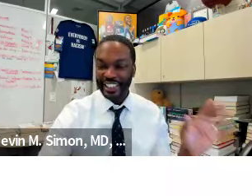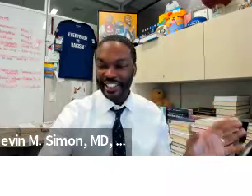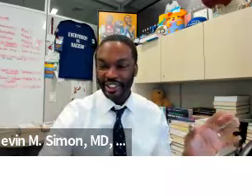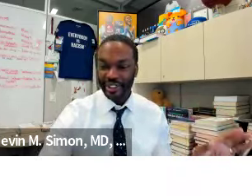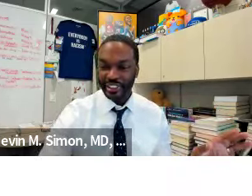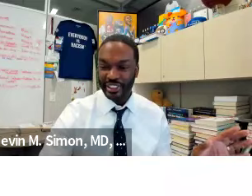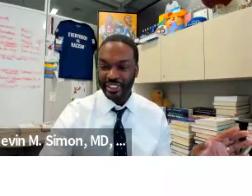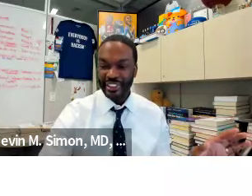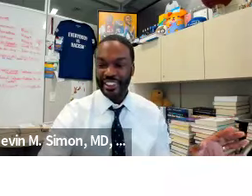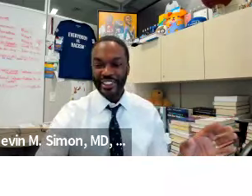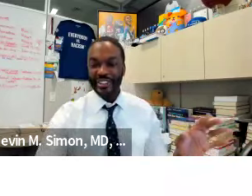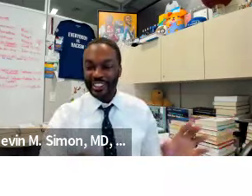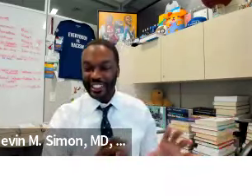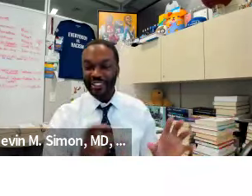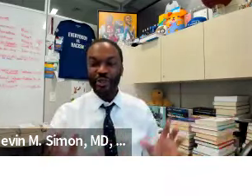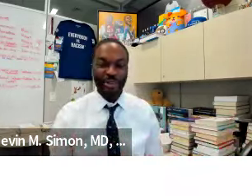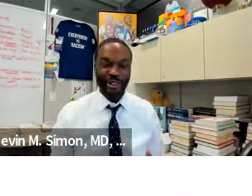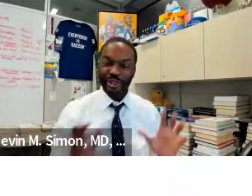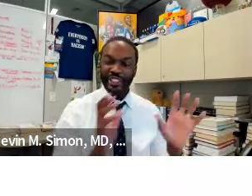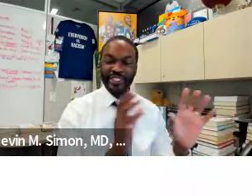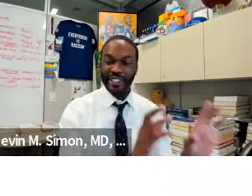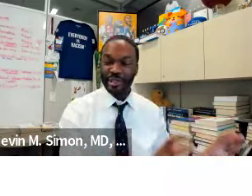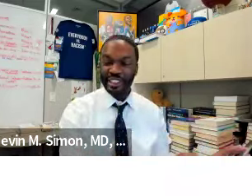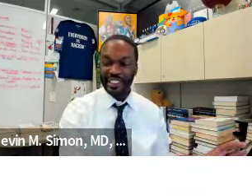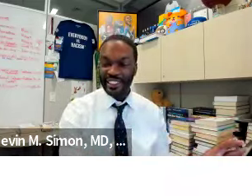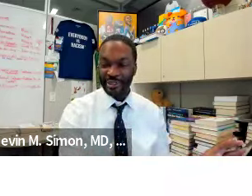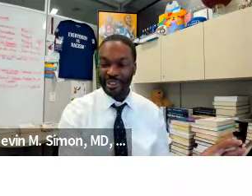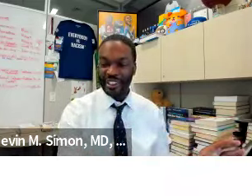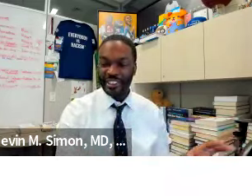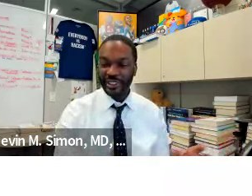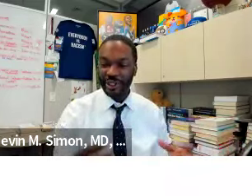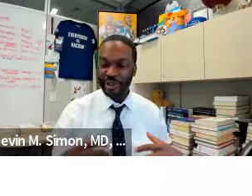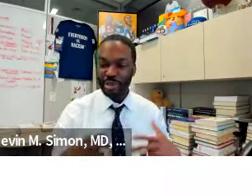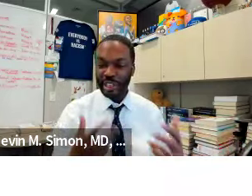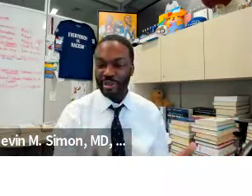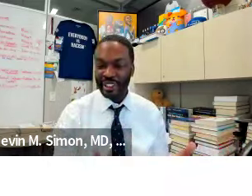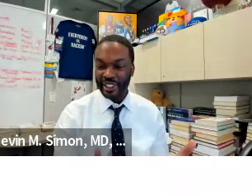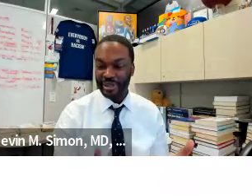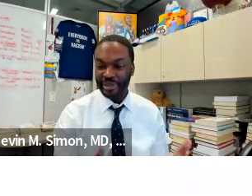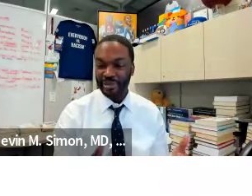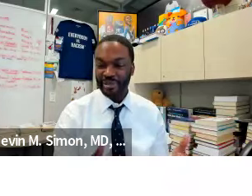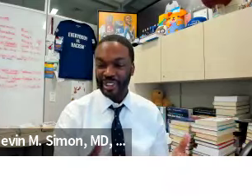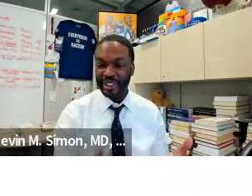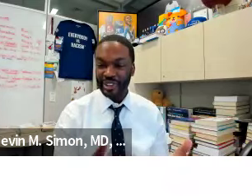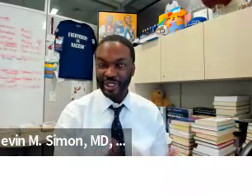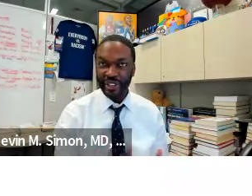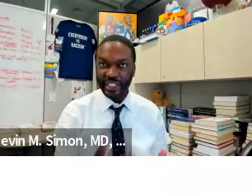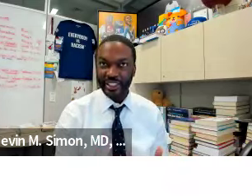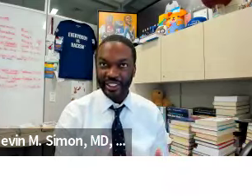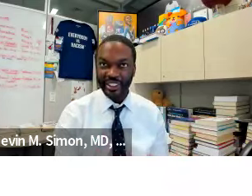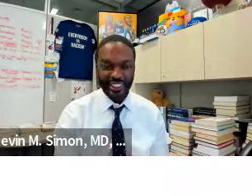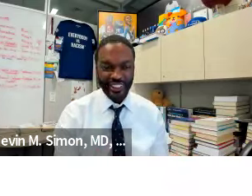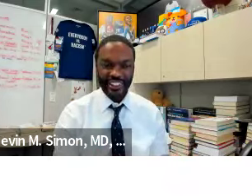at 8:30. And you tell Kevin well before he even starts playing the game, so that way you're priming him to know,